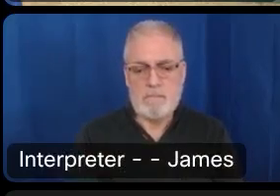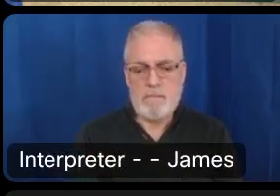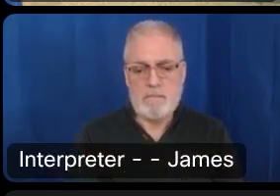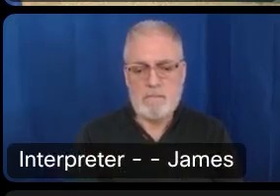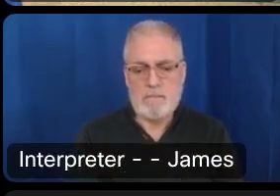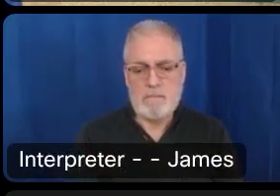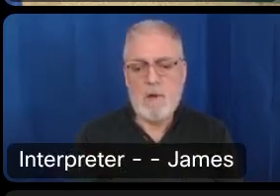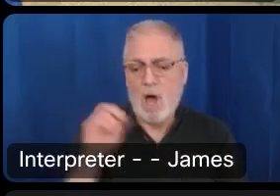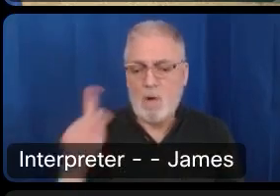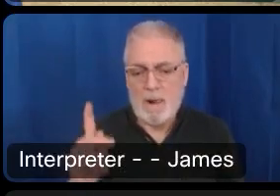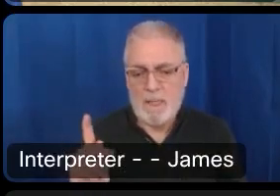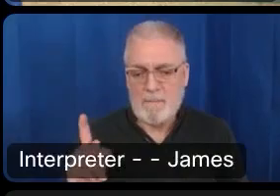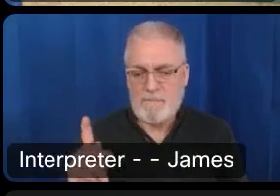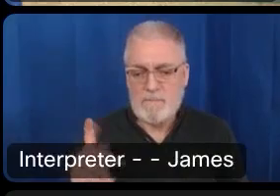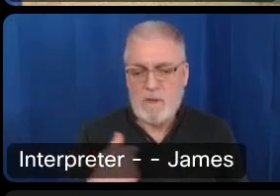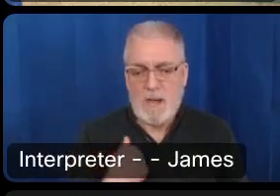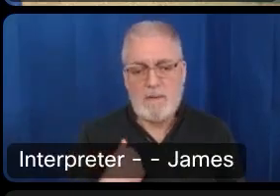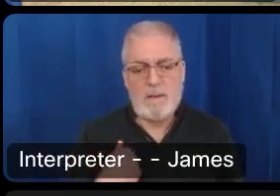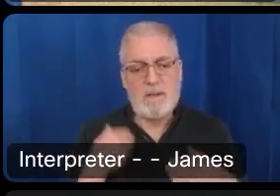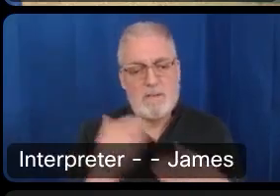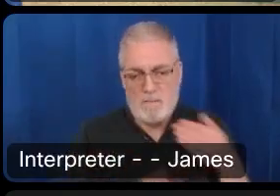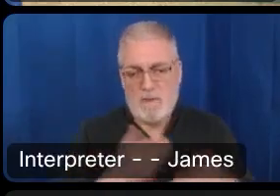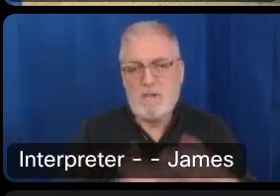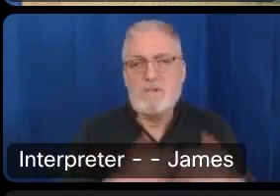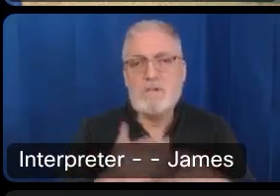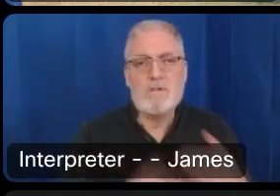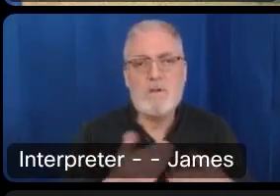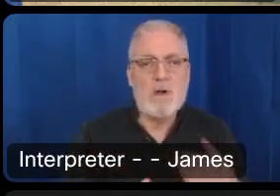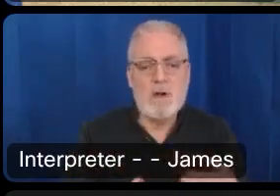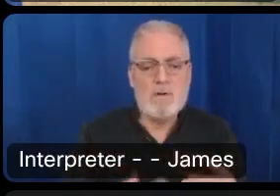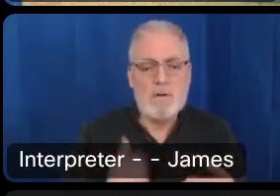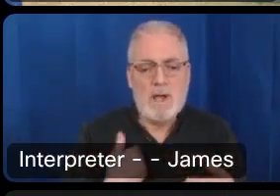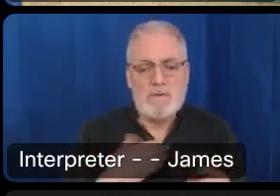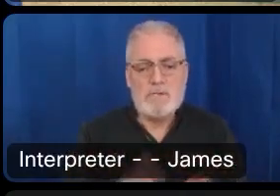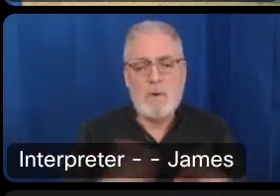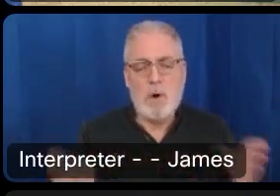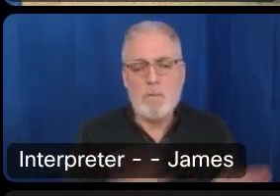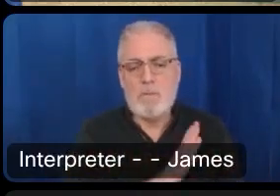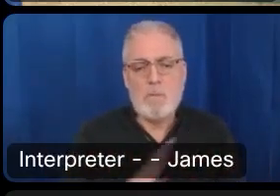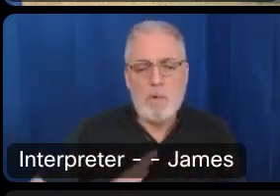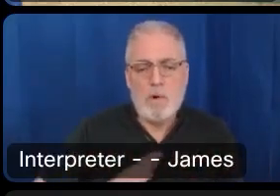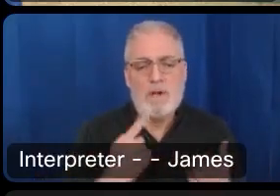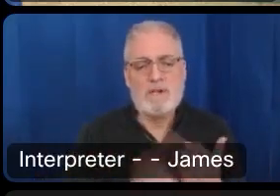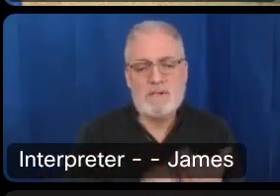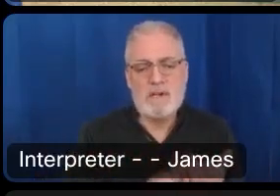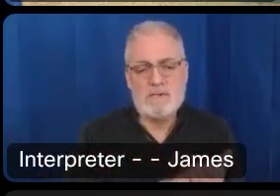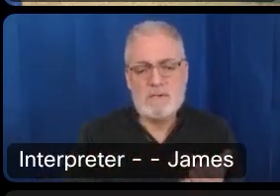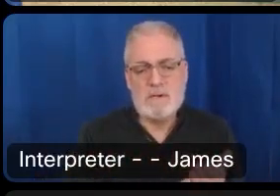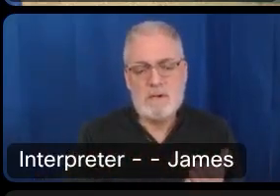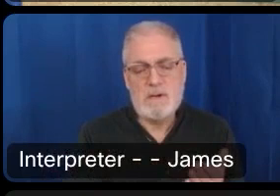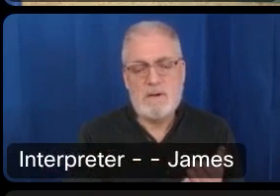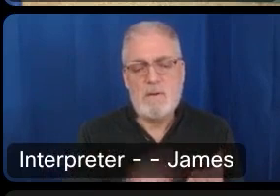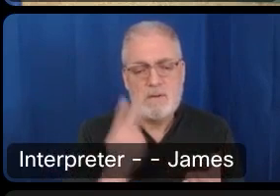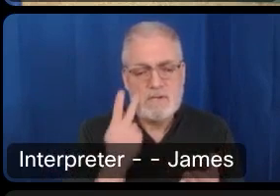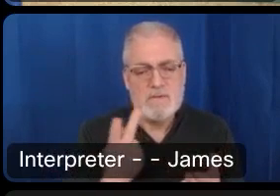Okay. So I'm going to keep moving us along because we were going to have some open board discussion, but I do want to see if we can't get to at least one of the